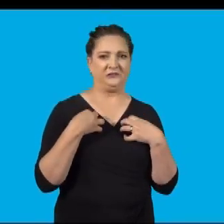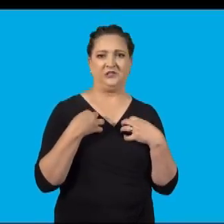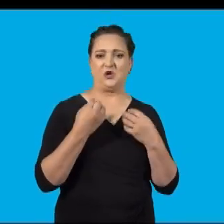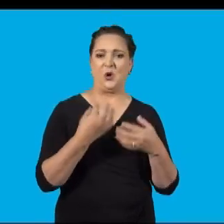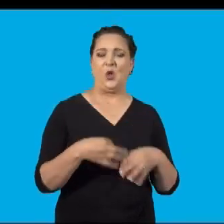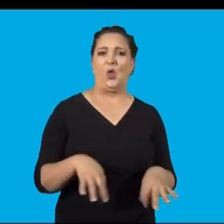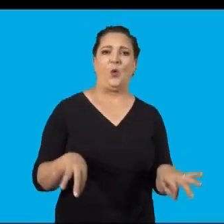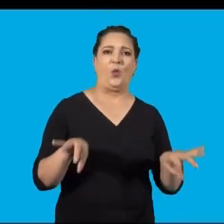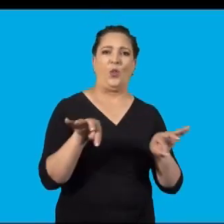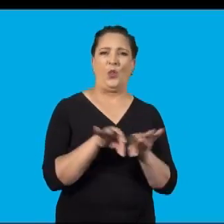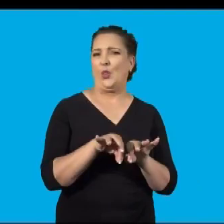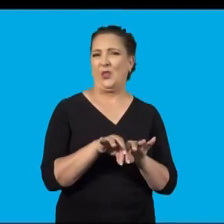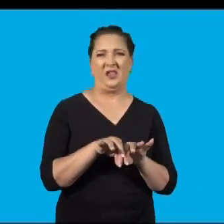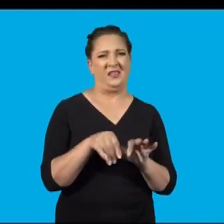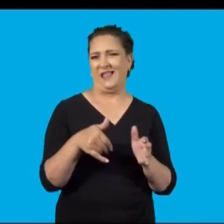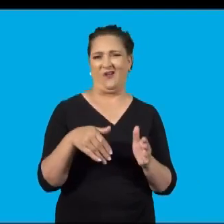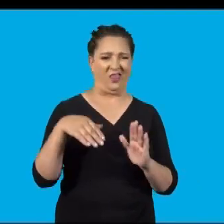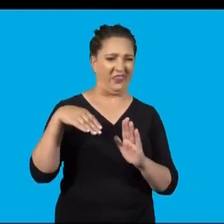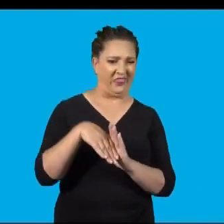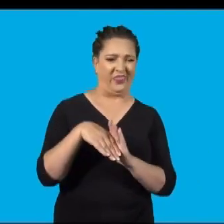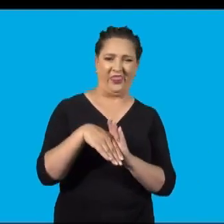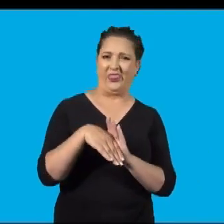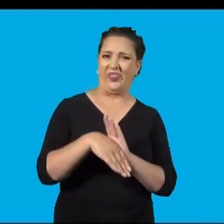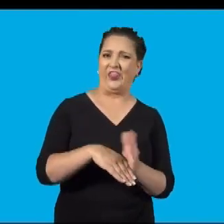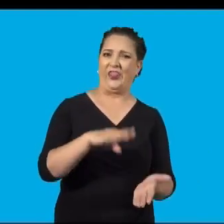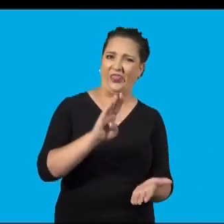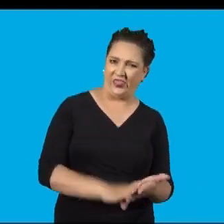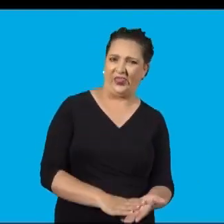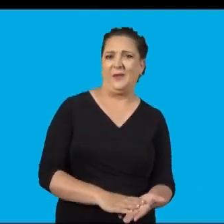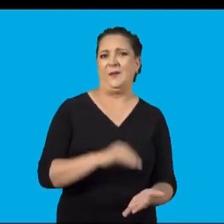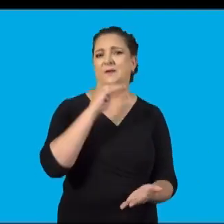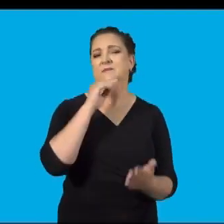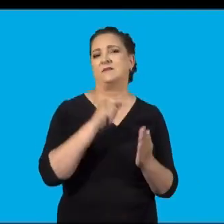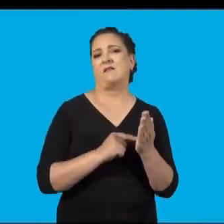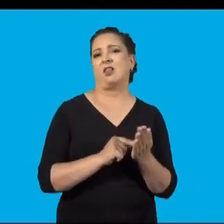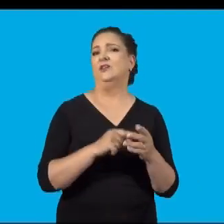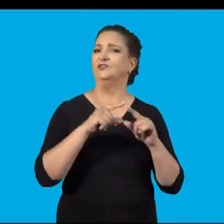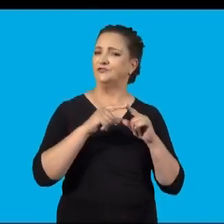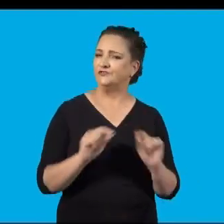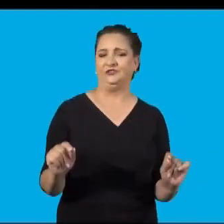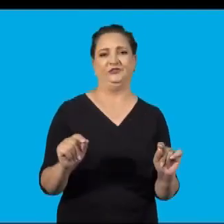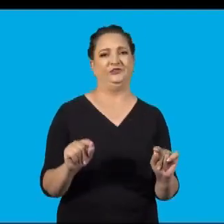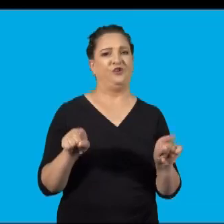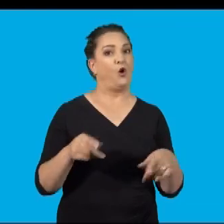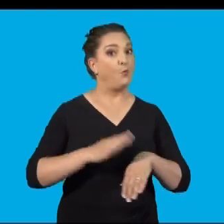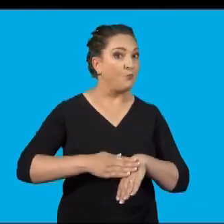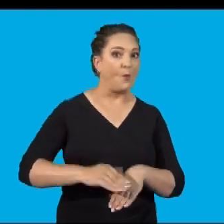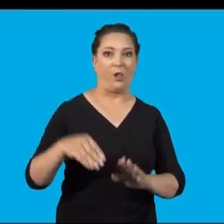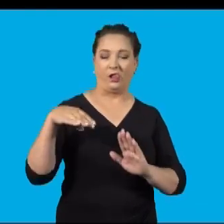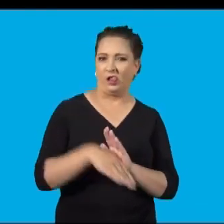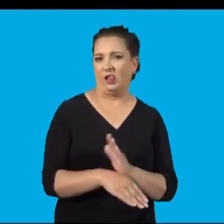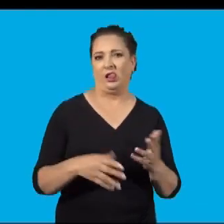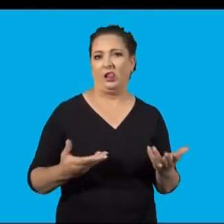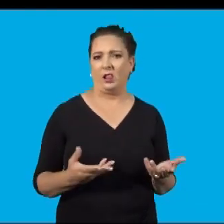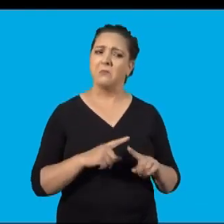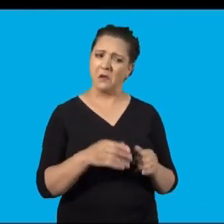end of its useful life after it has been fully depreciated. This value is considered when calculating the depreciation of an asset. Because